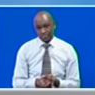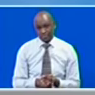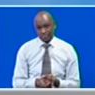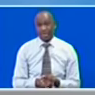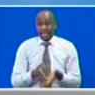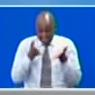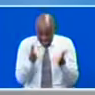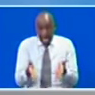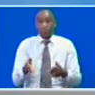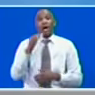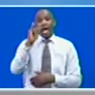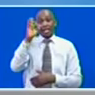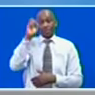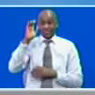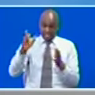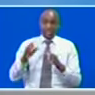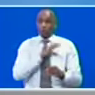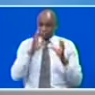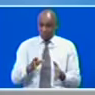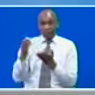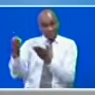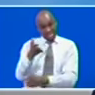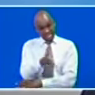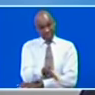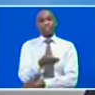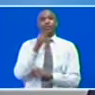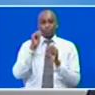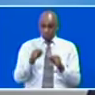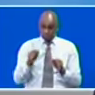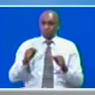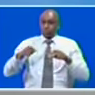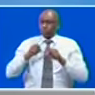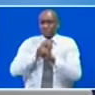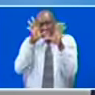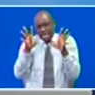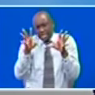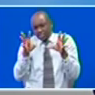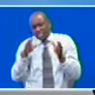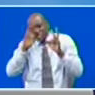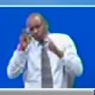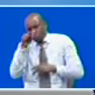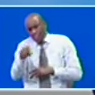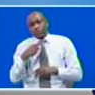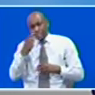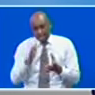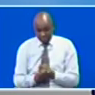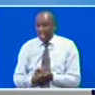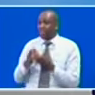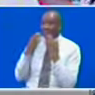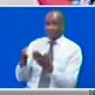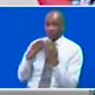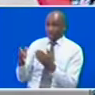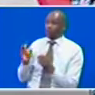Right, let's now bring in IEBC Commissioner Dr. Roselyn Akombe to just shed some more light on some of those issues. Thank you for joining us on